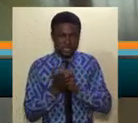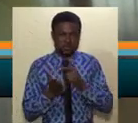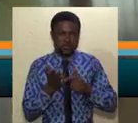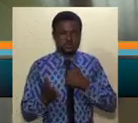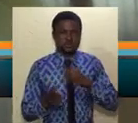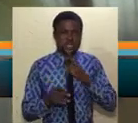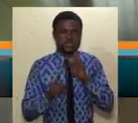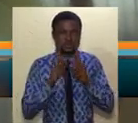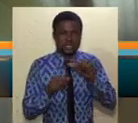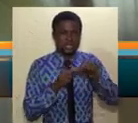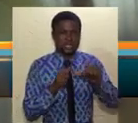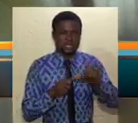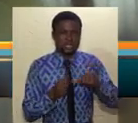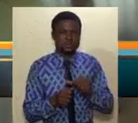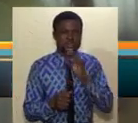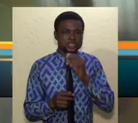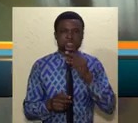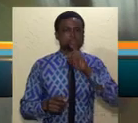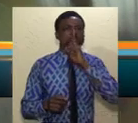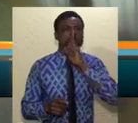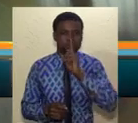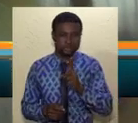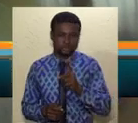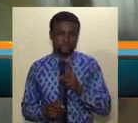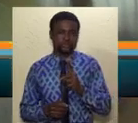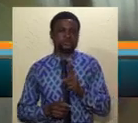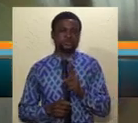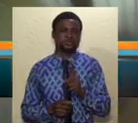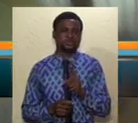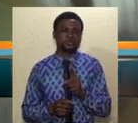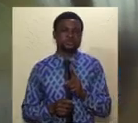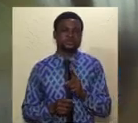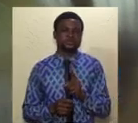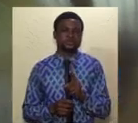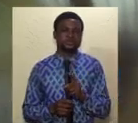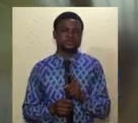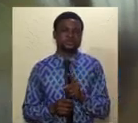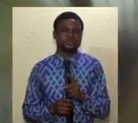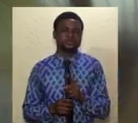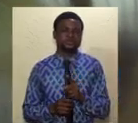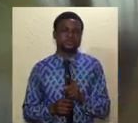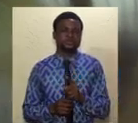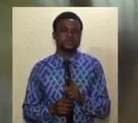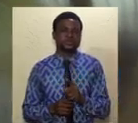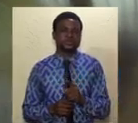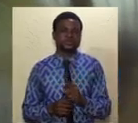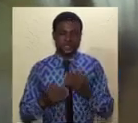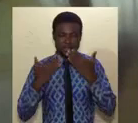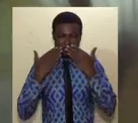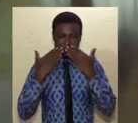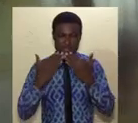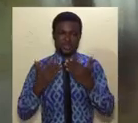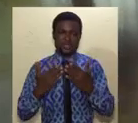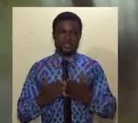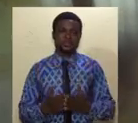talking about is for real. Mrs. Viver, we're very, very happy that you could take out of your busy schedule to be with us today.